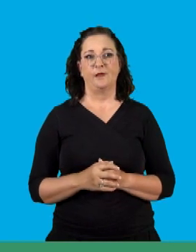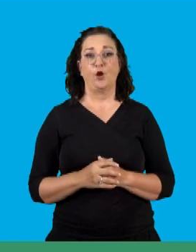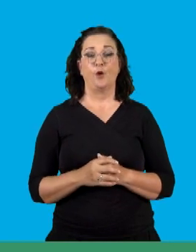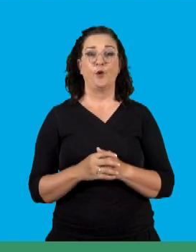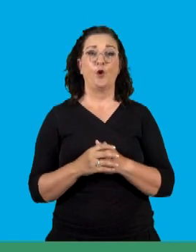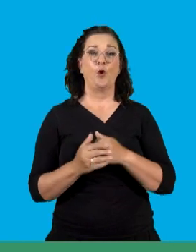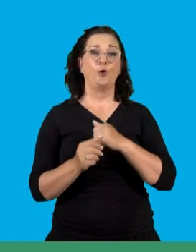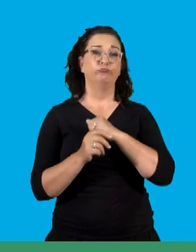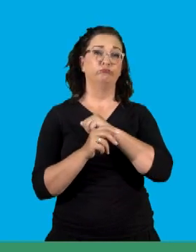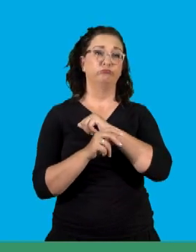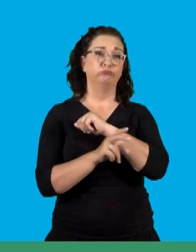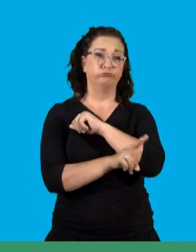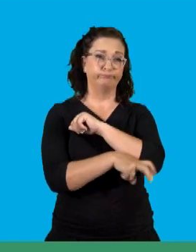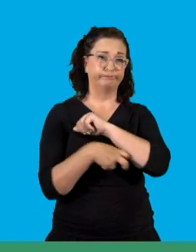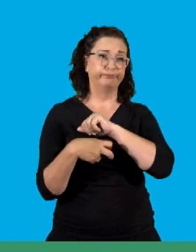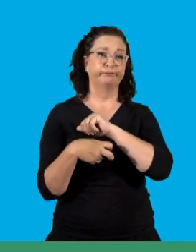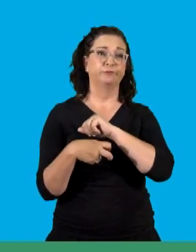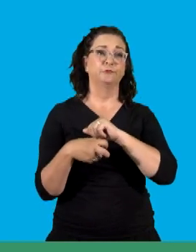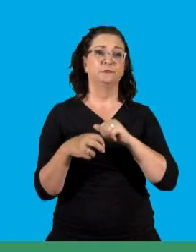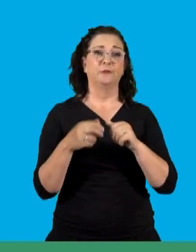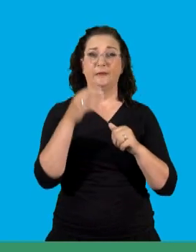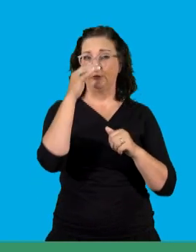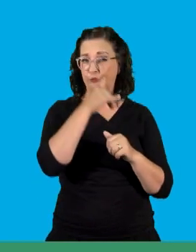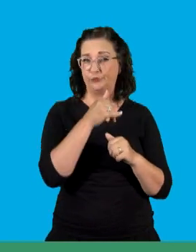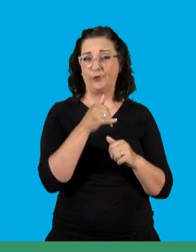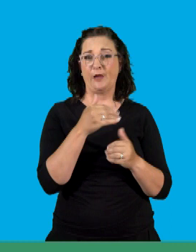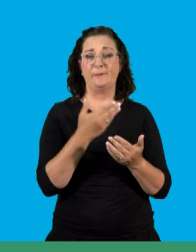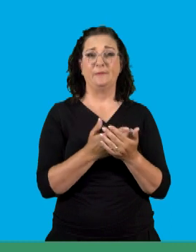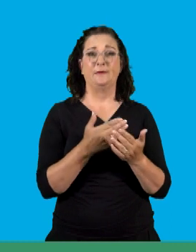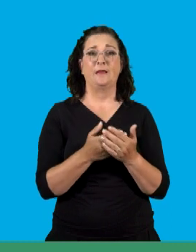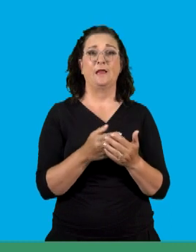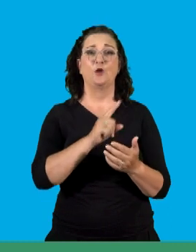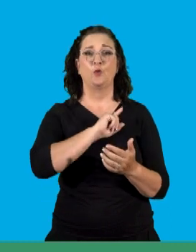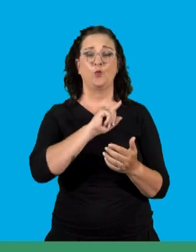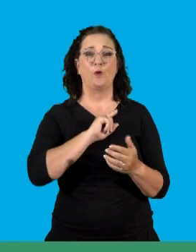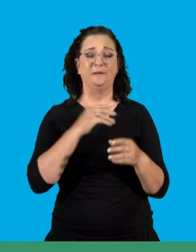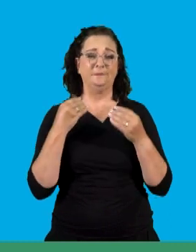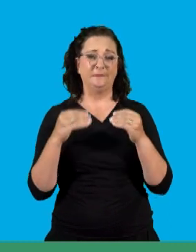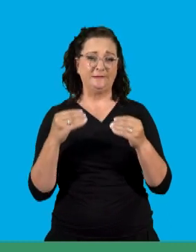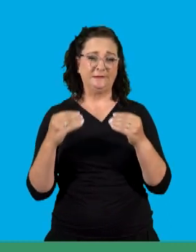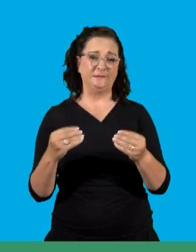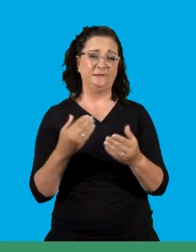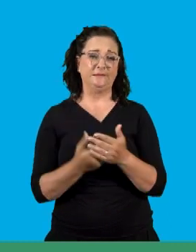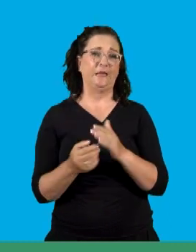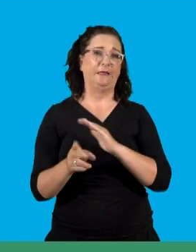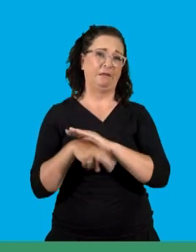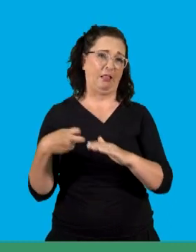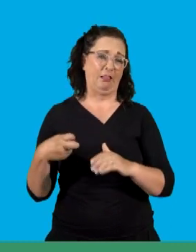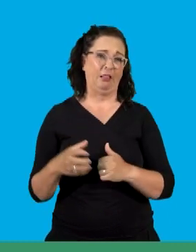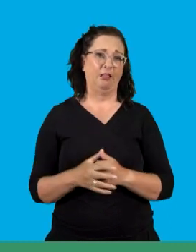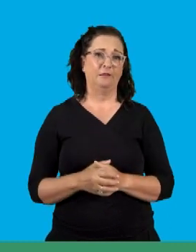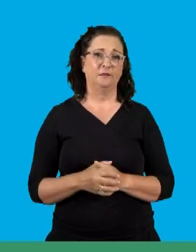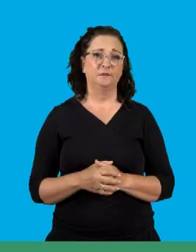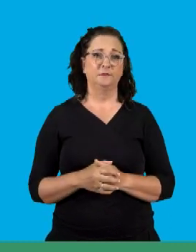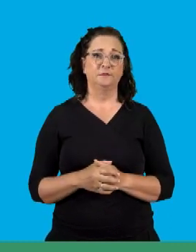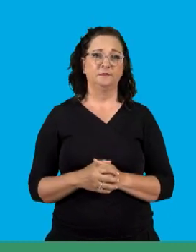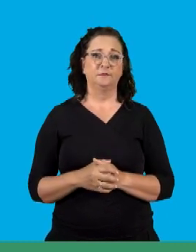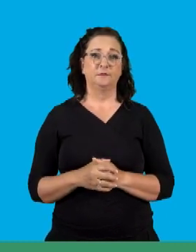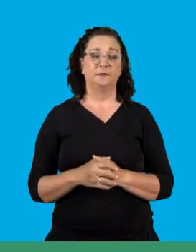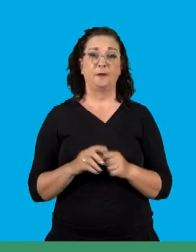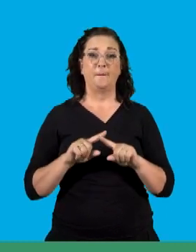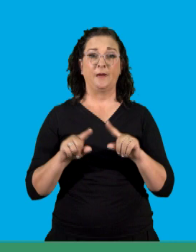to crime, such as shoplifting and robberies on businesses. Another impact of inequality and poverty is that